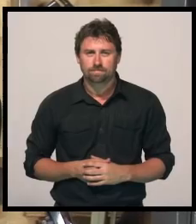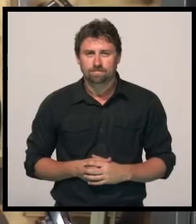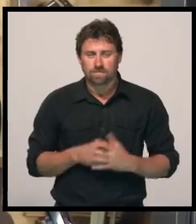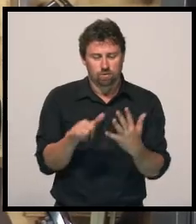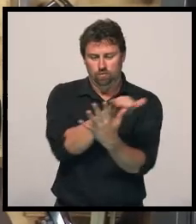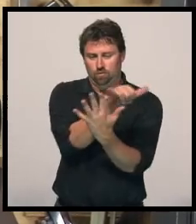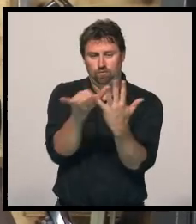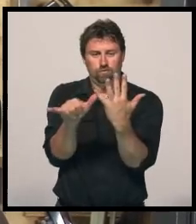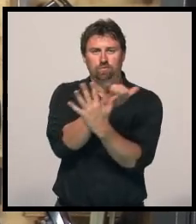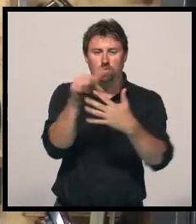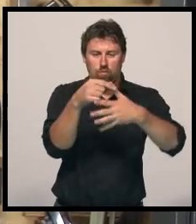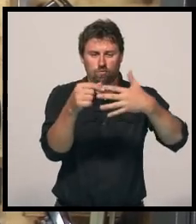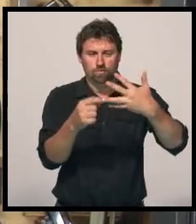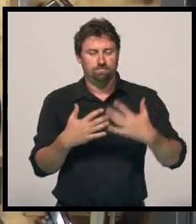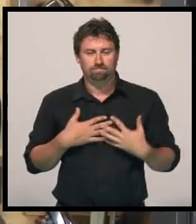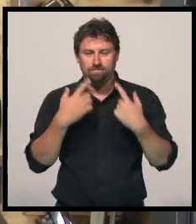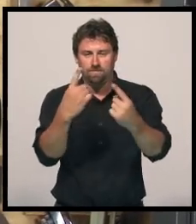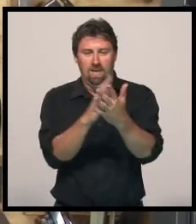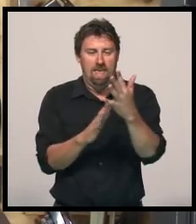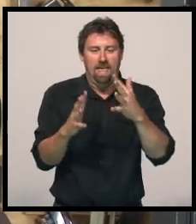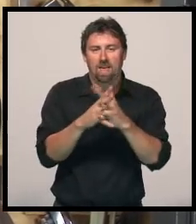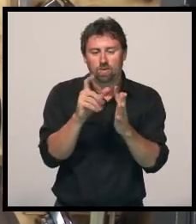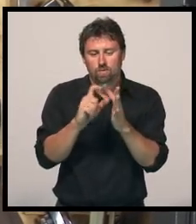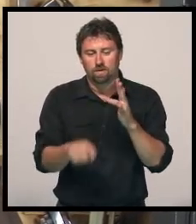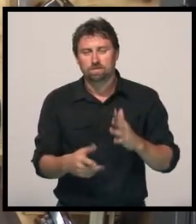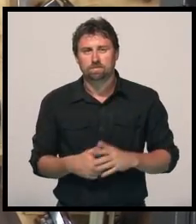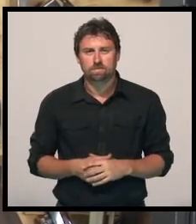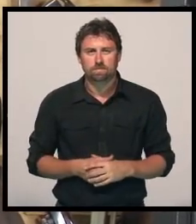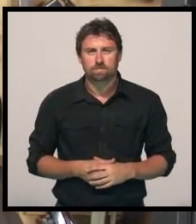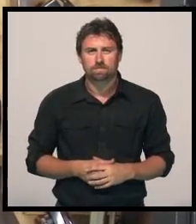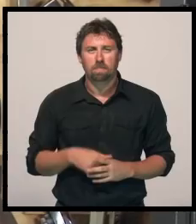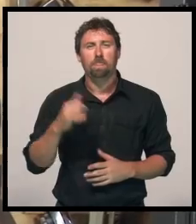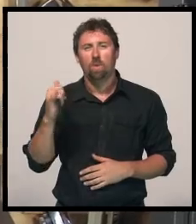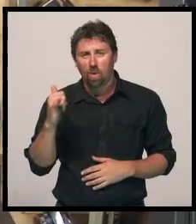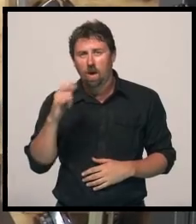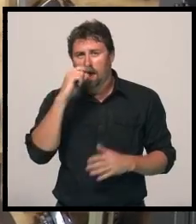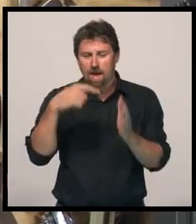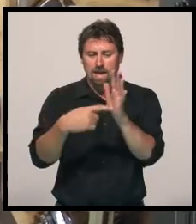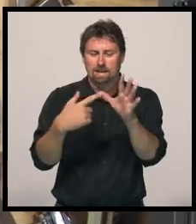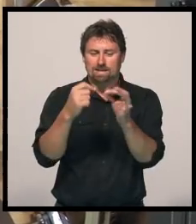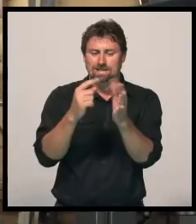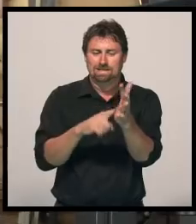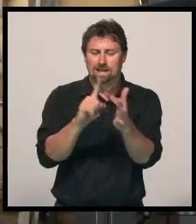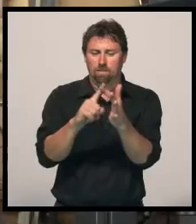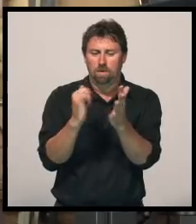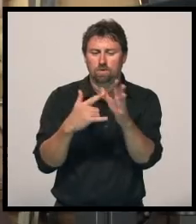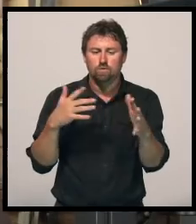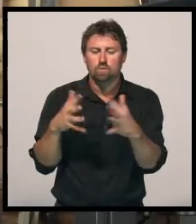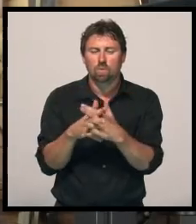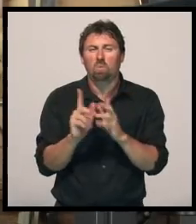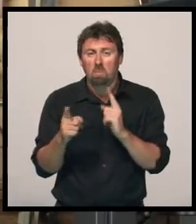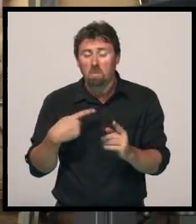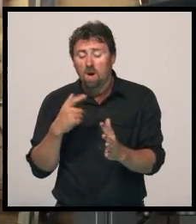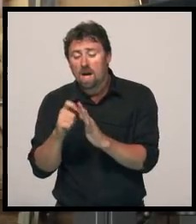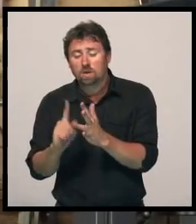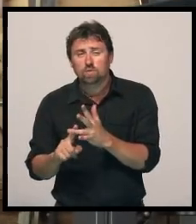So, with all those at your disposal, there shouldn't be any problems. Or, other way, of course, is you can put it over the table saw. Now, I put mine over the